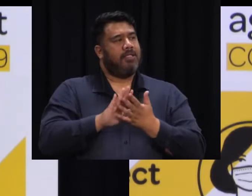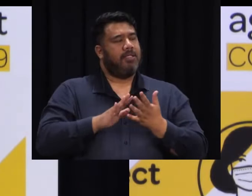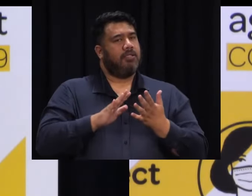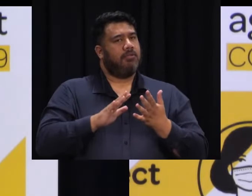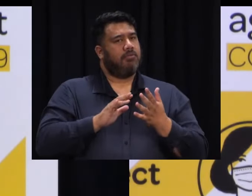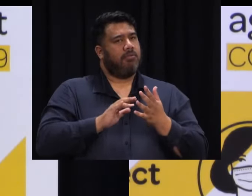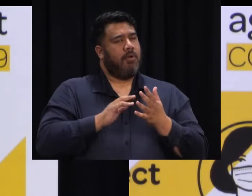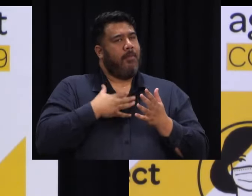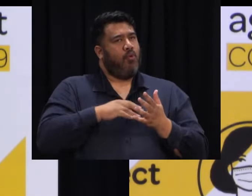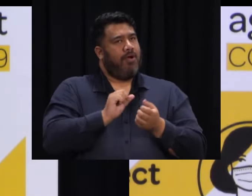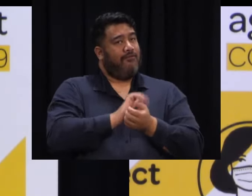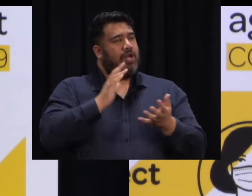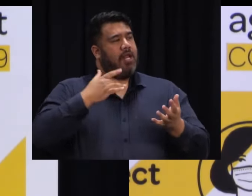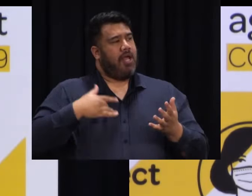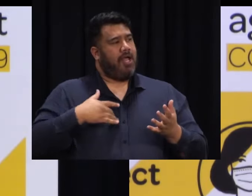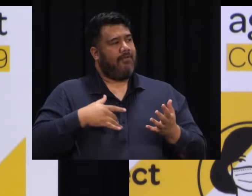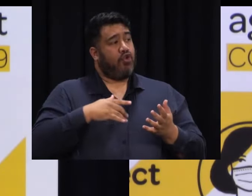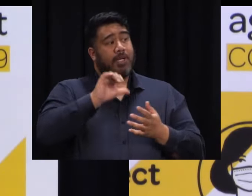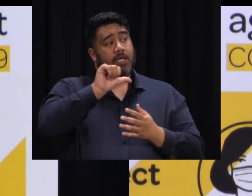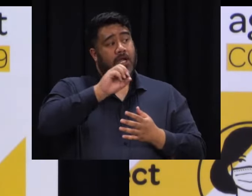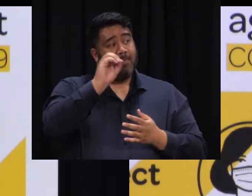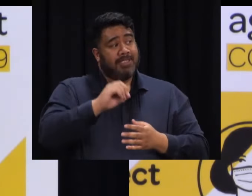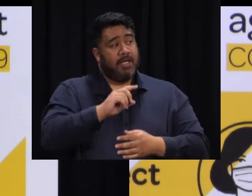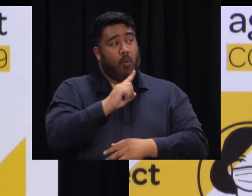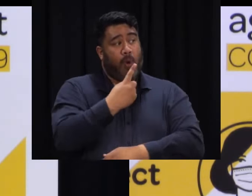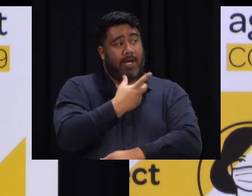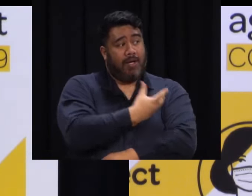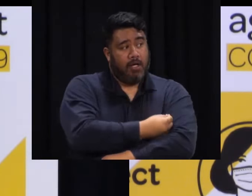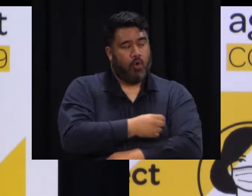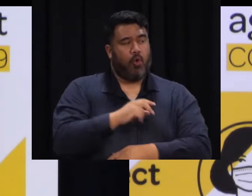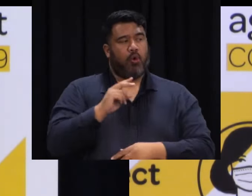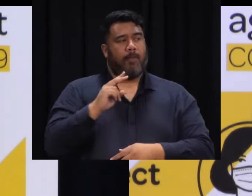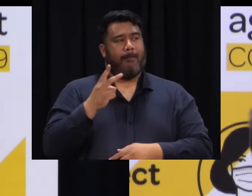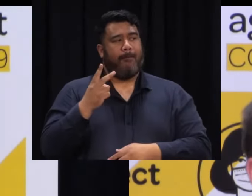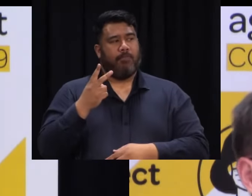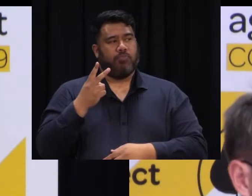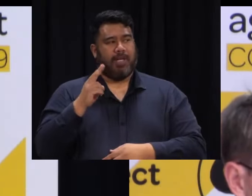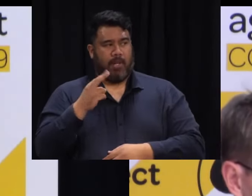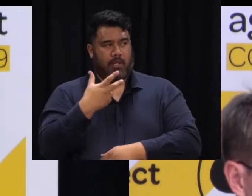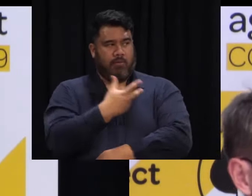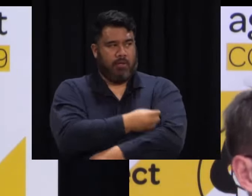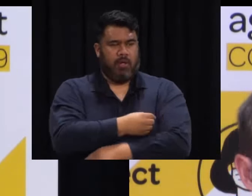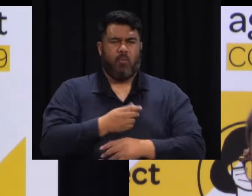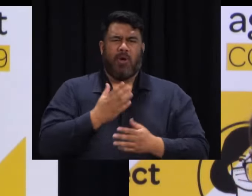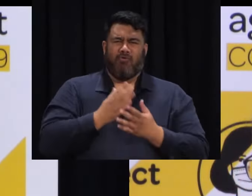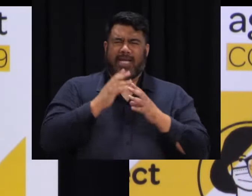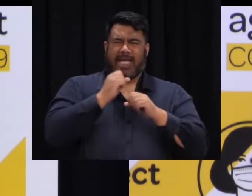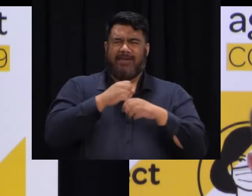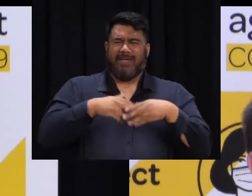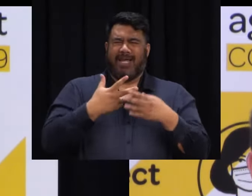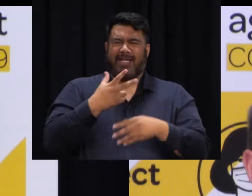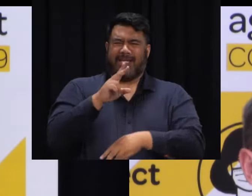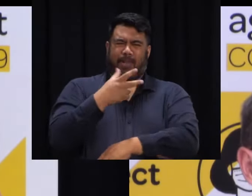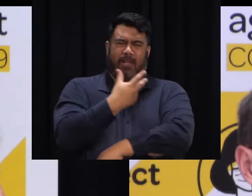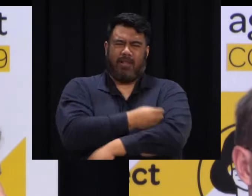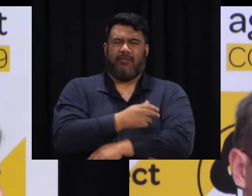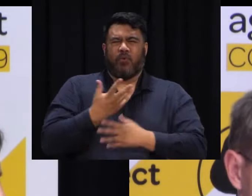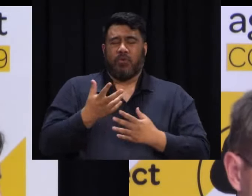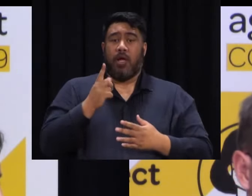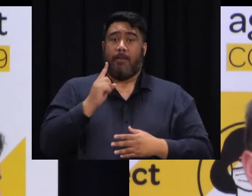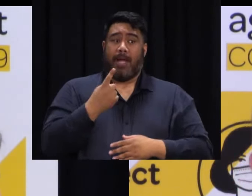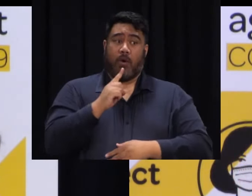is that 90% double dose or just single dose? Well, ultimately it's fully vaccinated, but even a single vaccine is quite